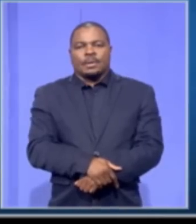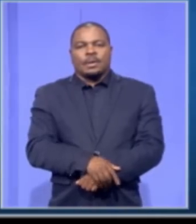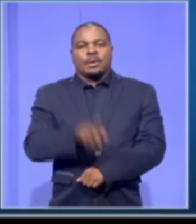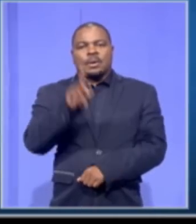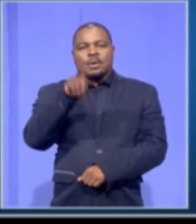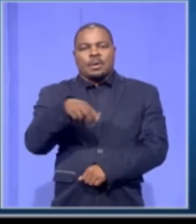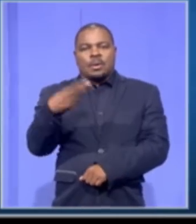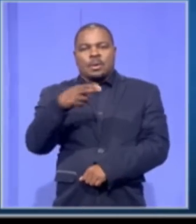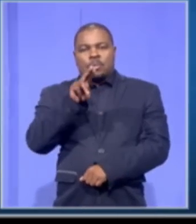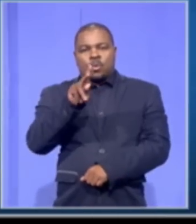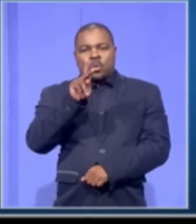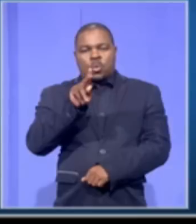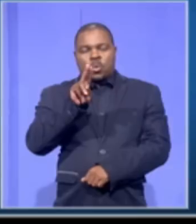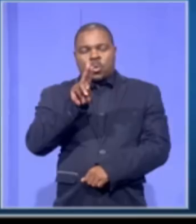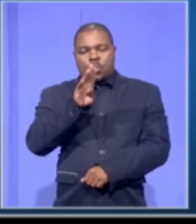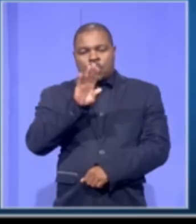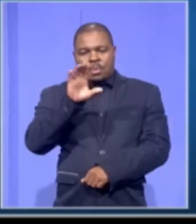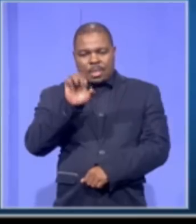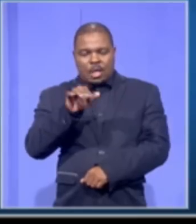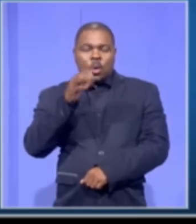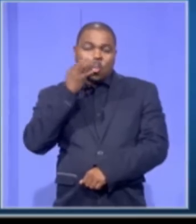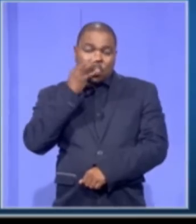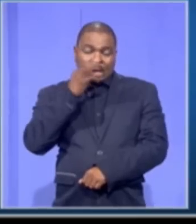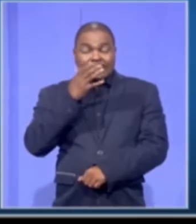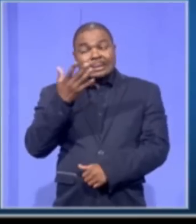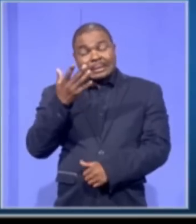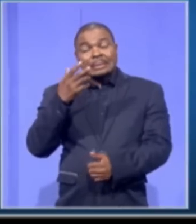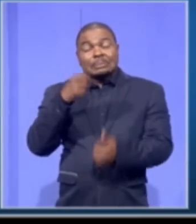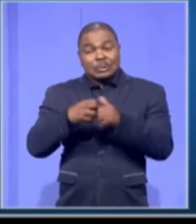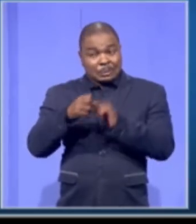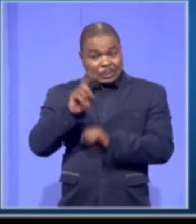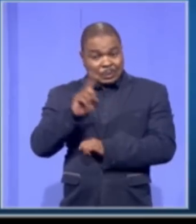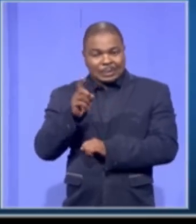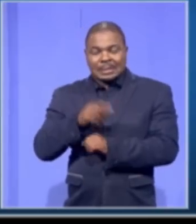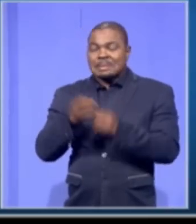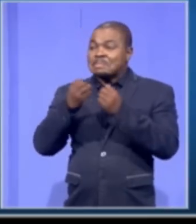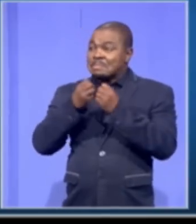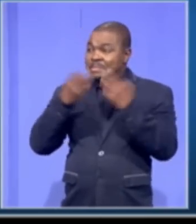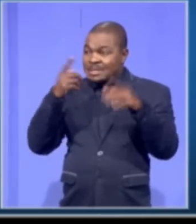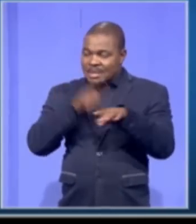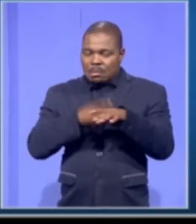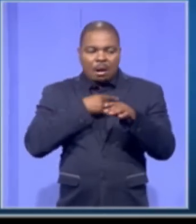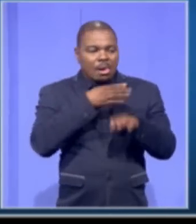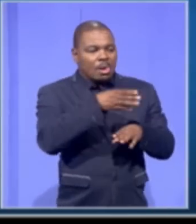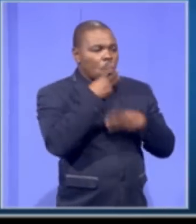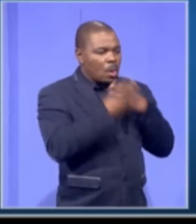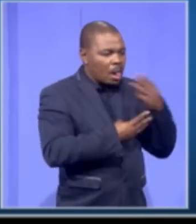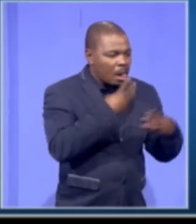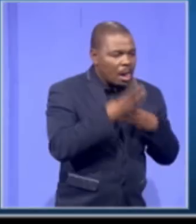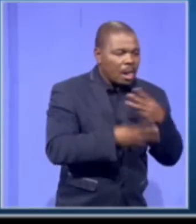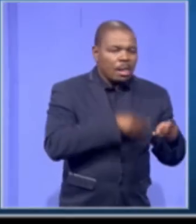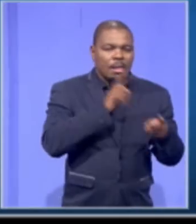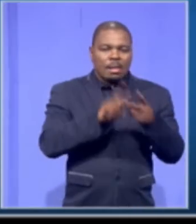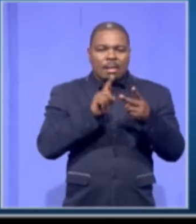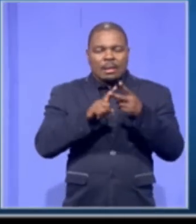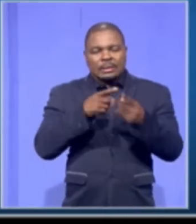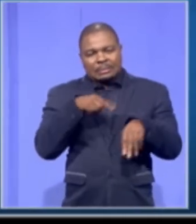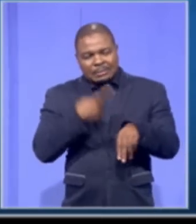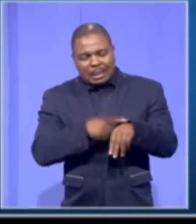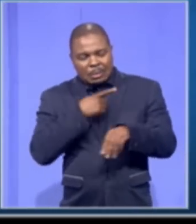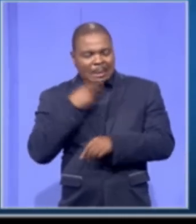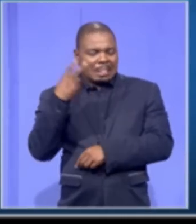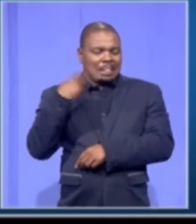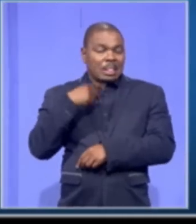Puleng Phukubye yena o re ke bona lebaka e le gore gantši re dula re le mešomong mola ka go le lengwe re nyamišwa ke